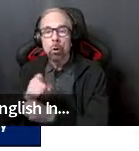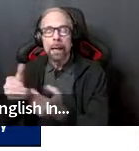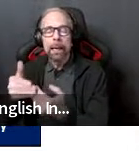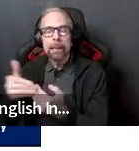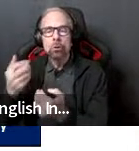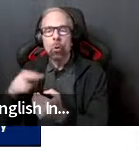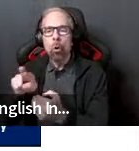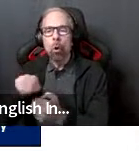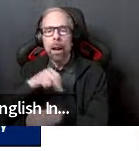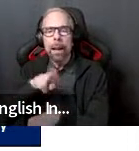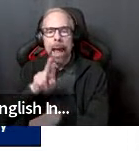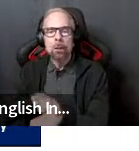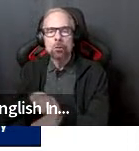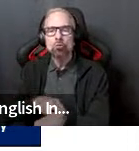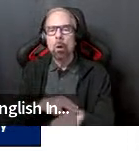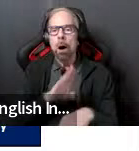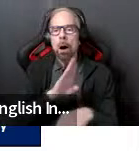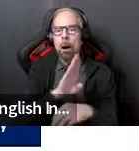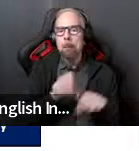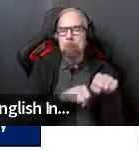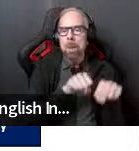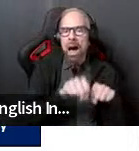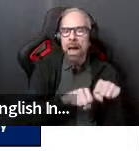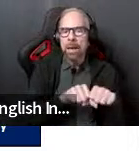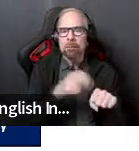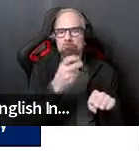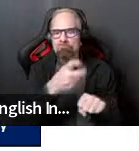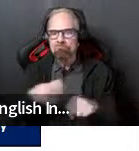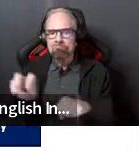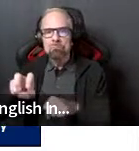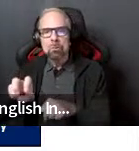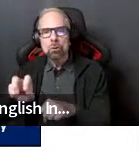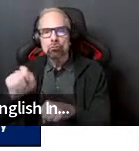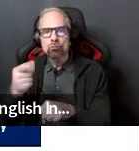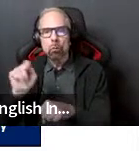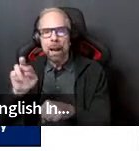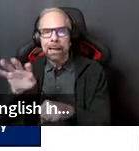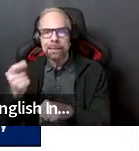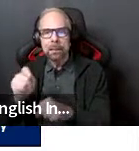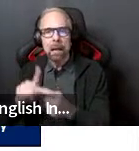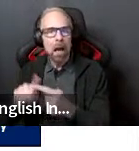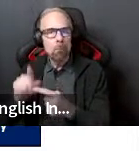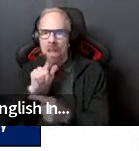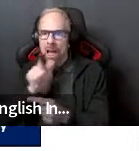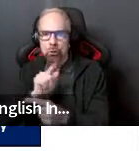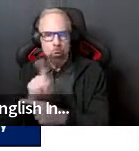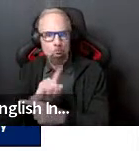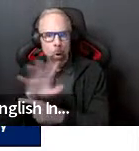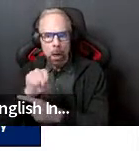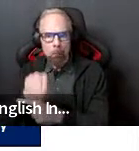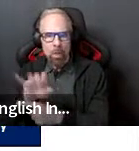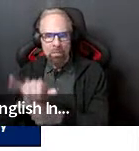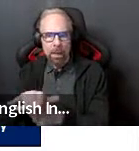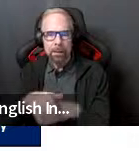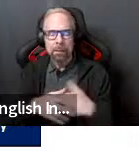transit connections. I'm not sure where that one would go. Yeah. Mm-hmm.